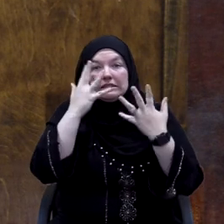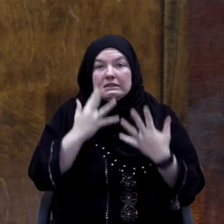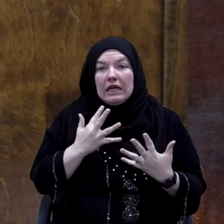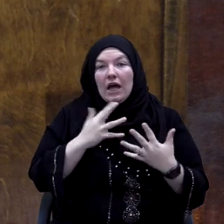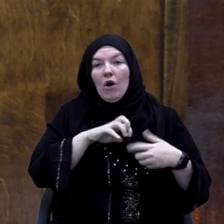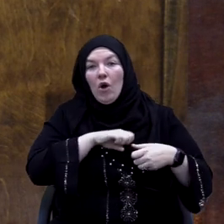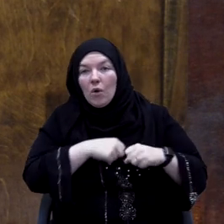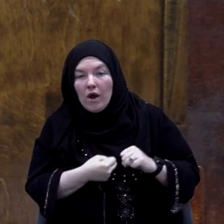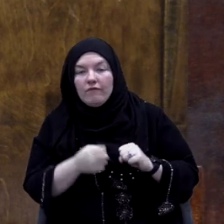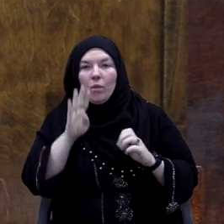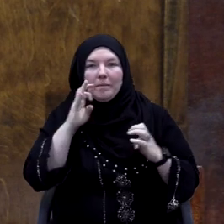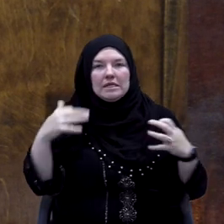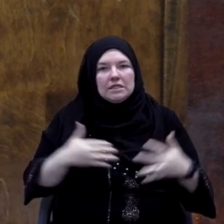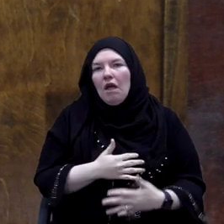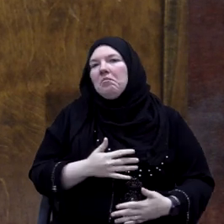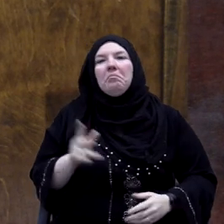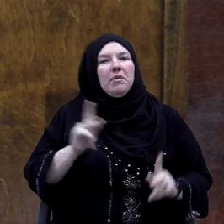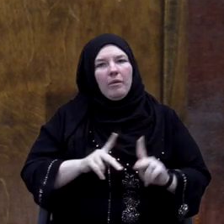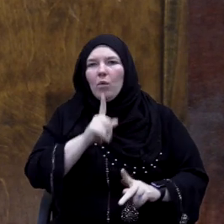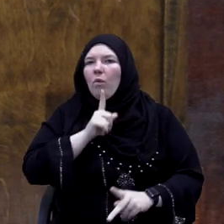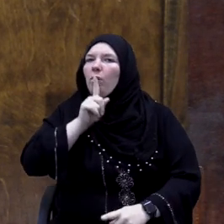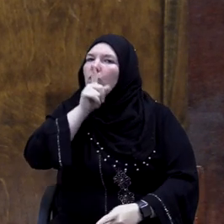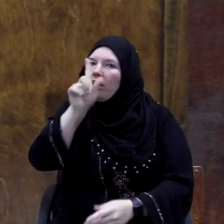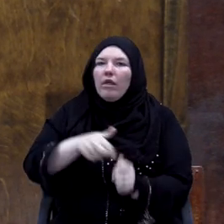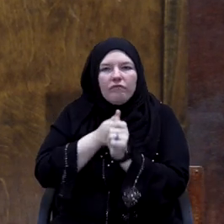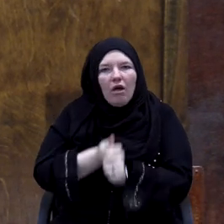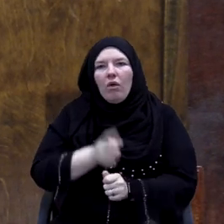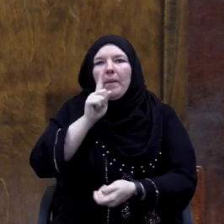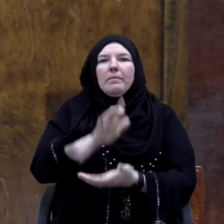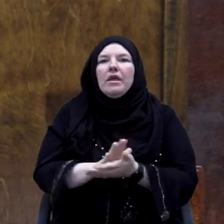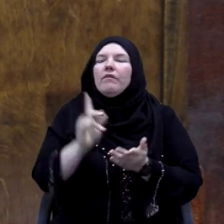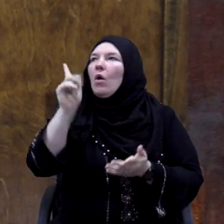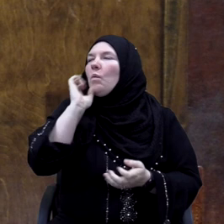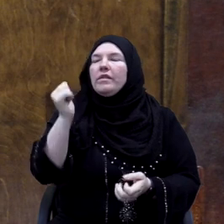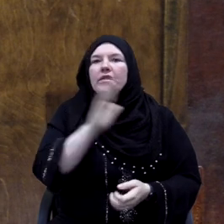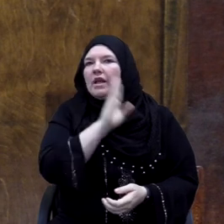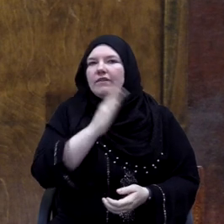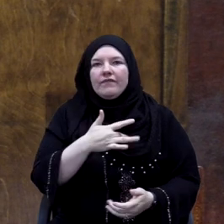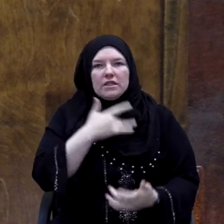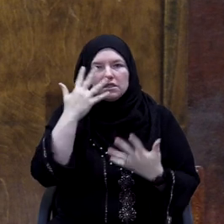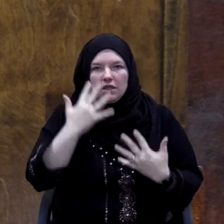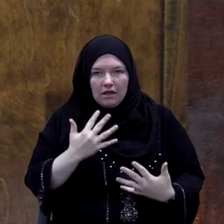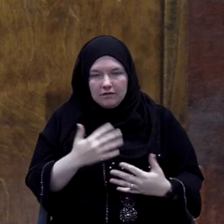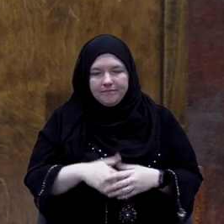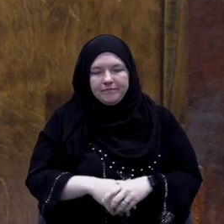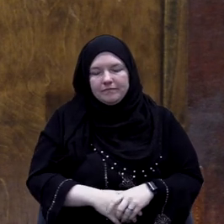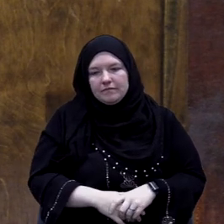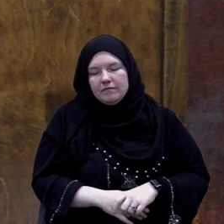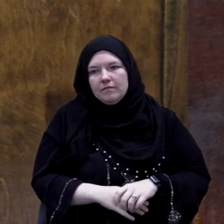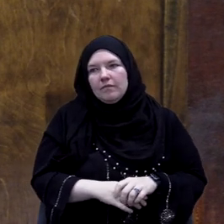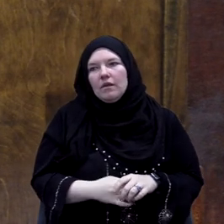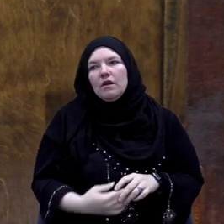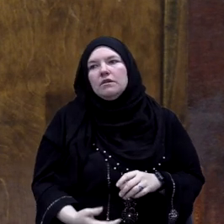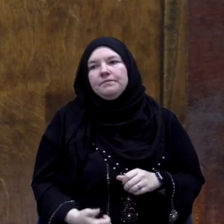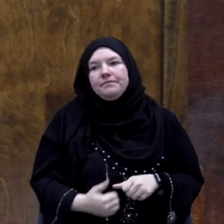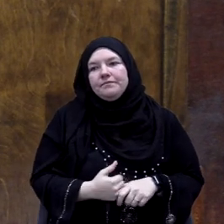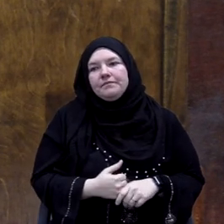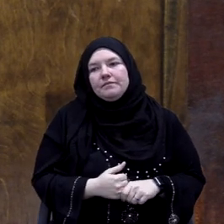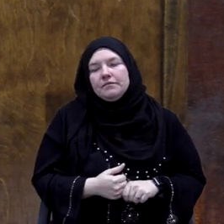be afraid. They fear nothing, and they shall not grieve. So the two most